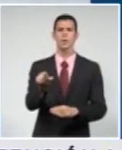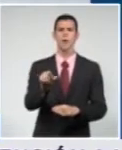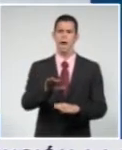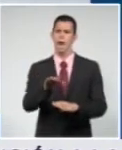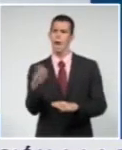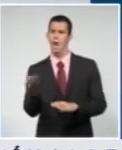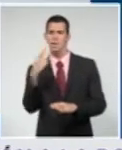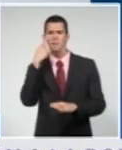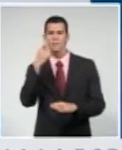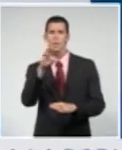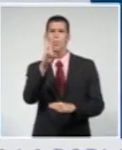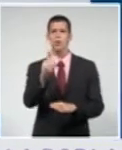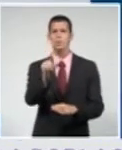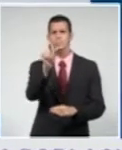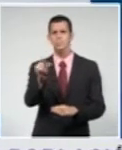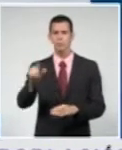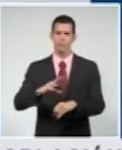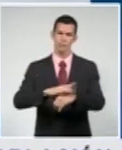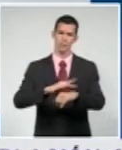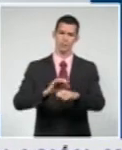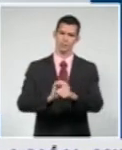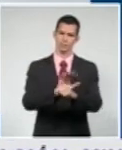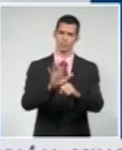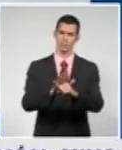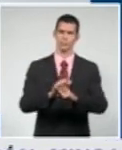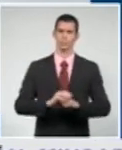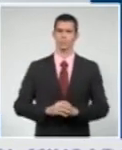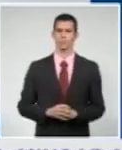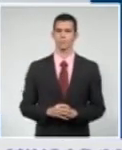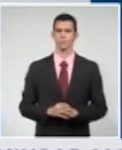and Candelaria with 1 case each.